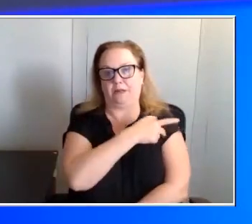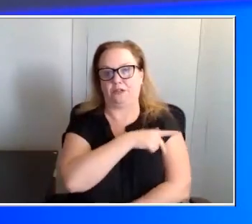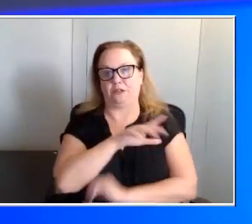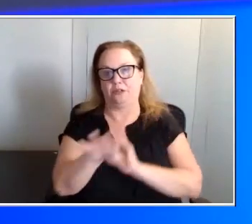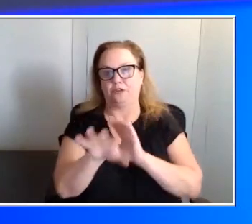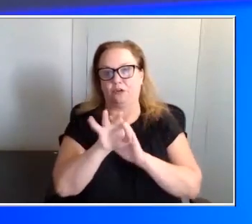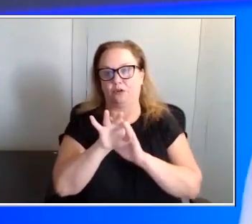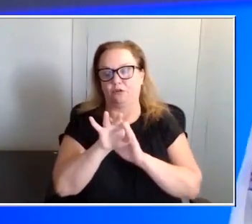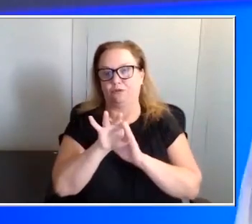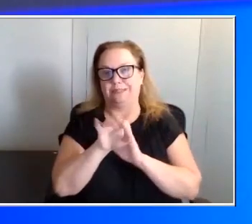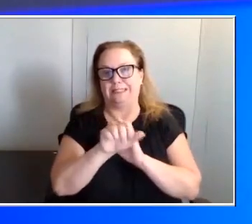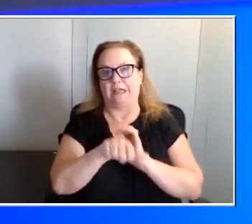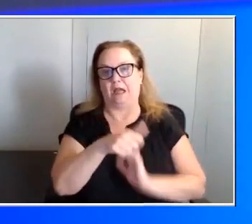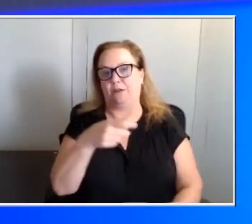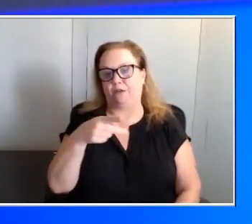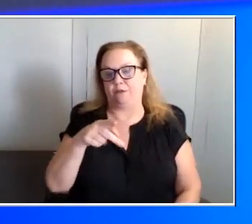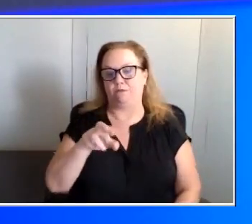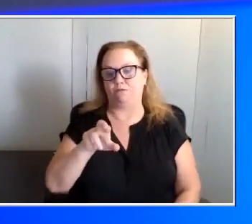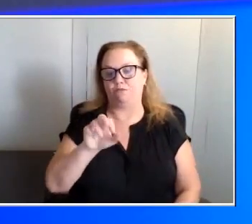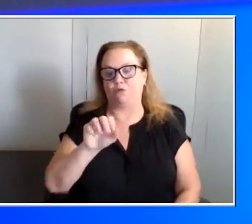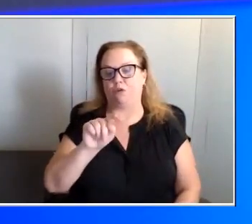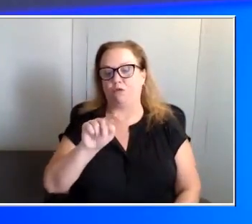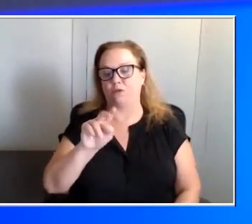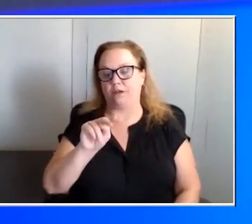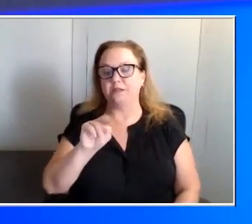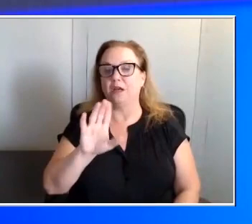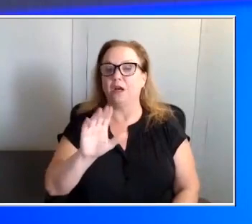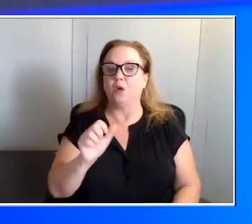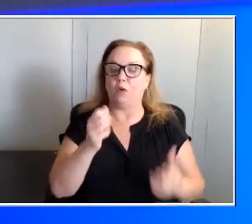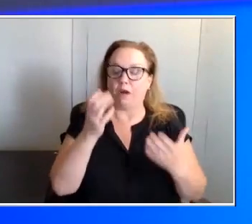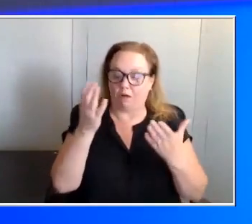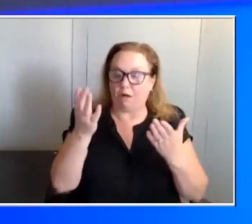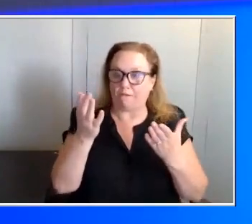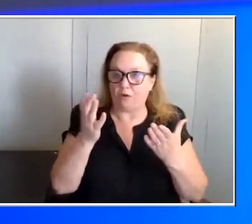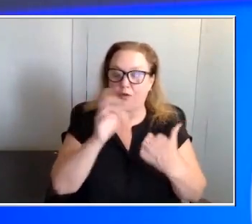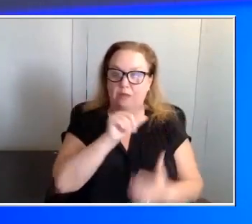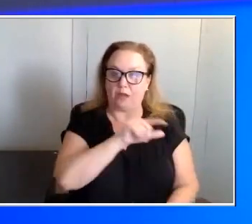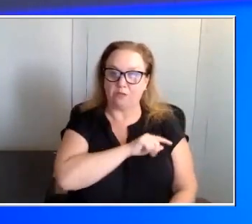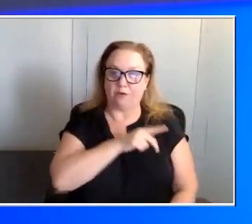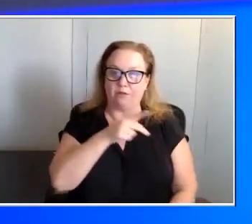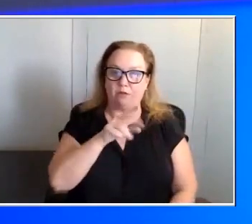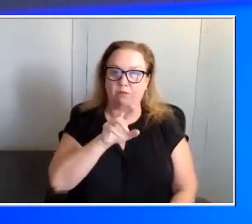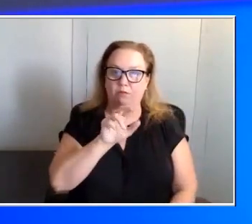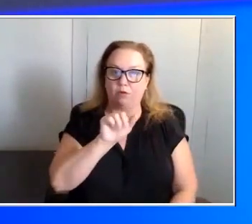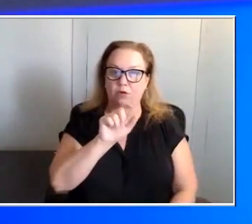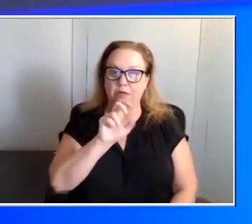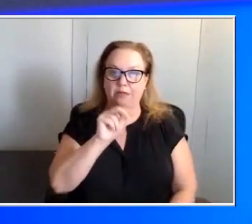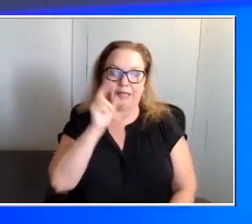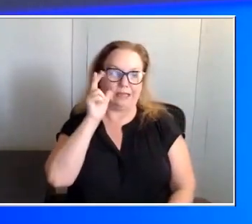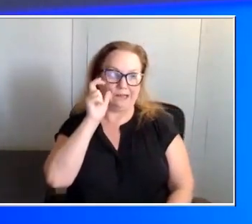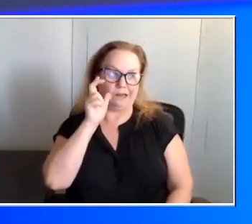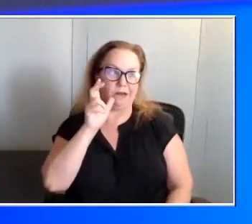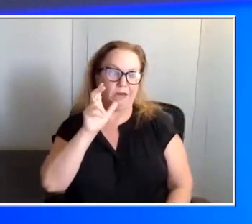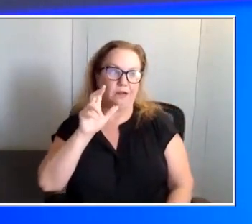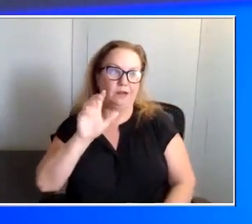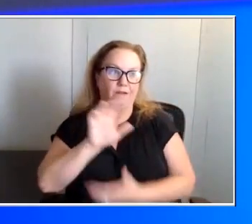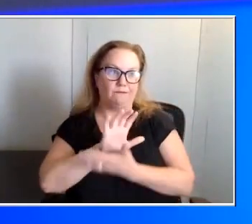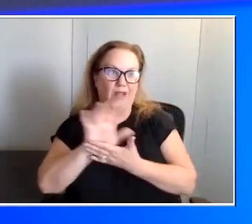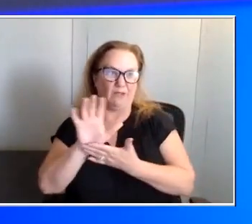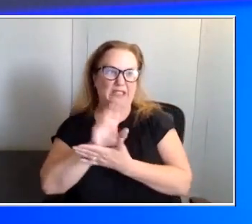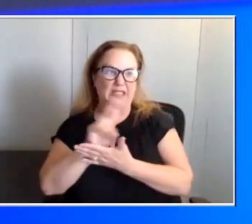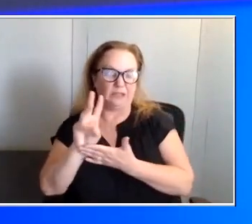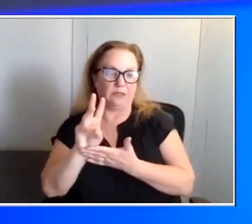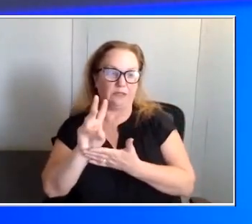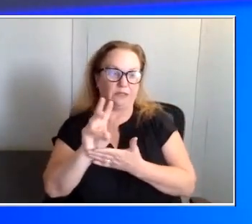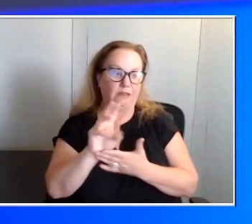than protons. We would offer it to patients where they're eligible for protons, but when they hear, well, if protons are 5 or 6 weeks, if I'm